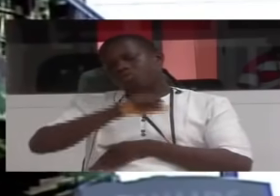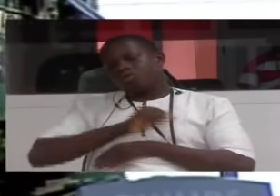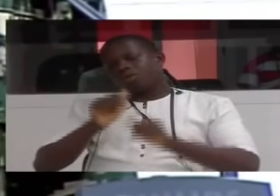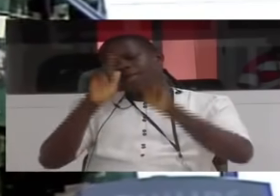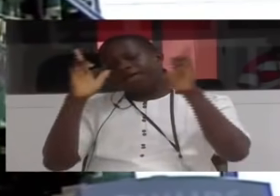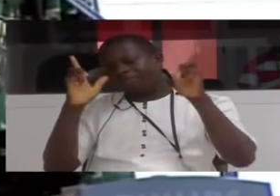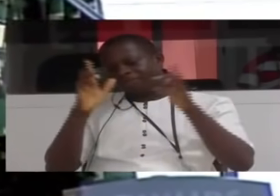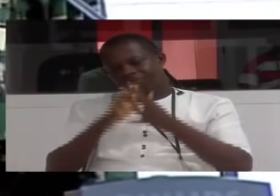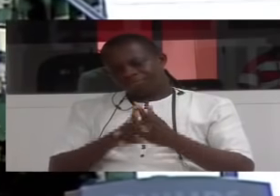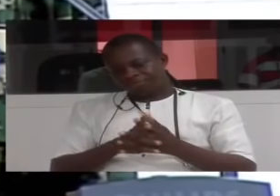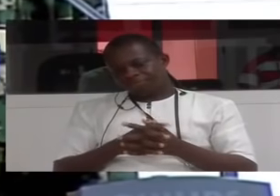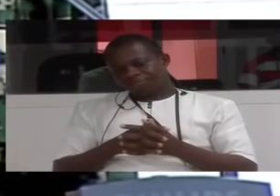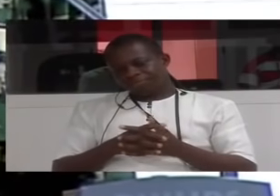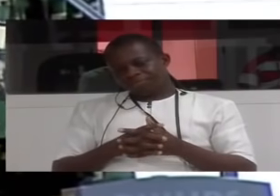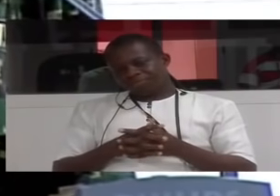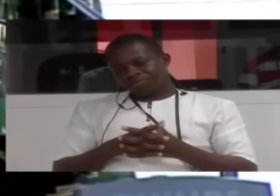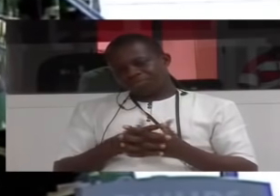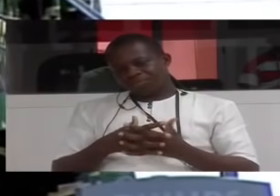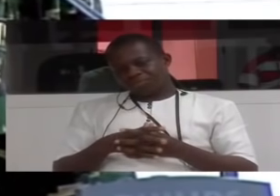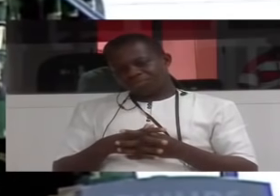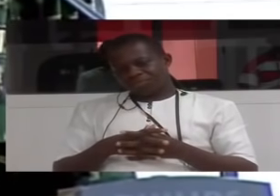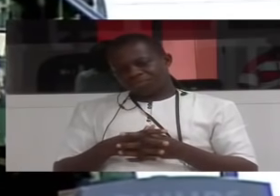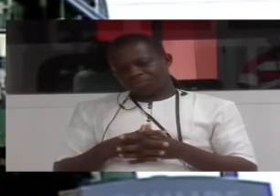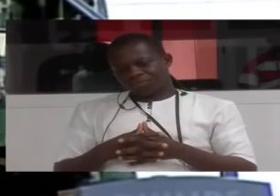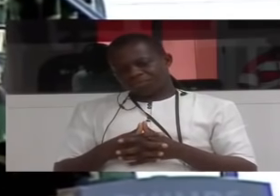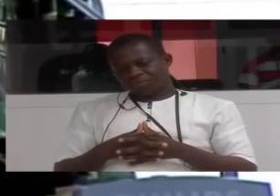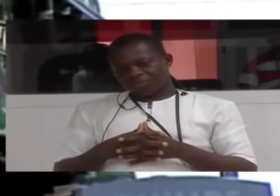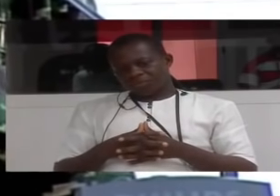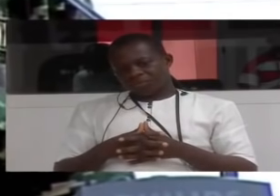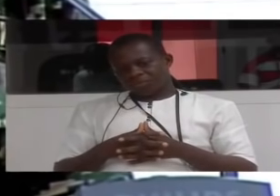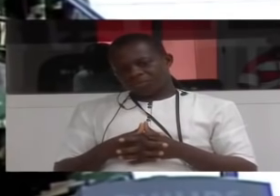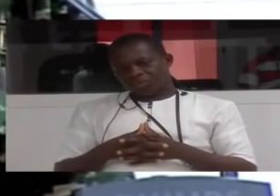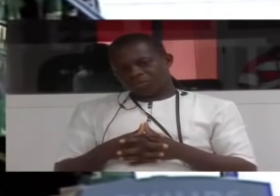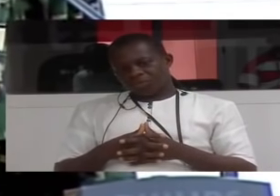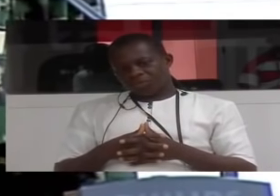she spent her entire time until she died.